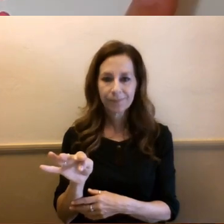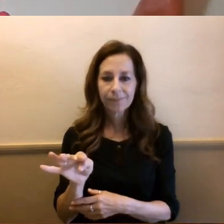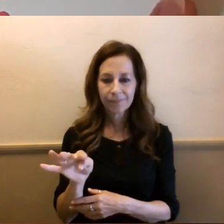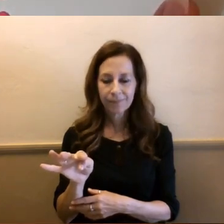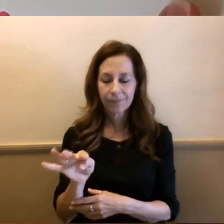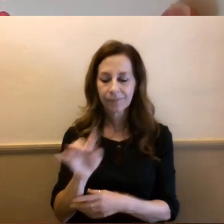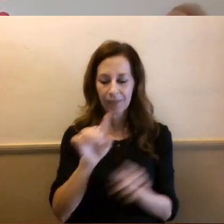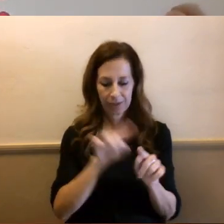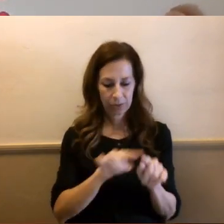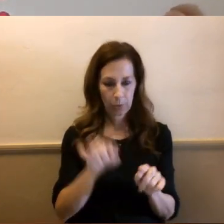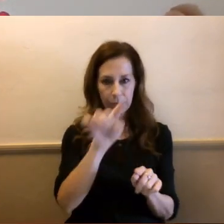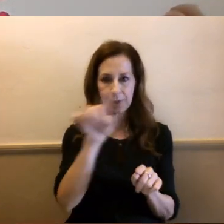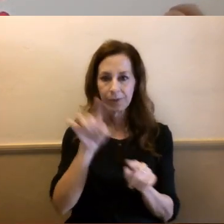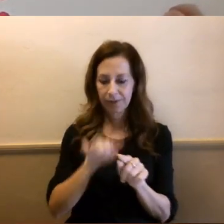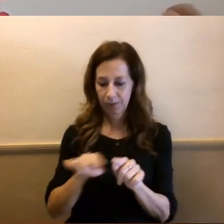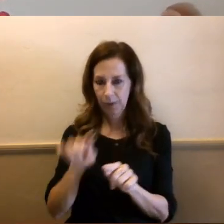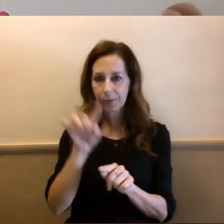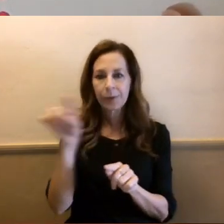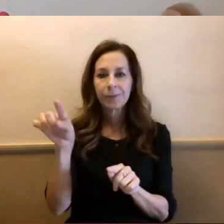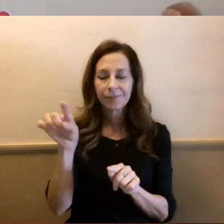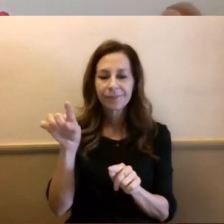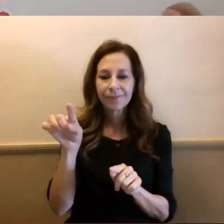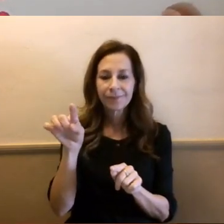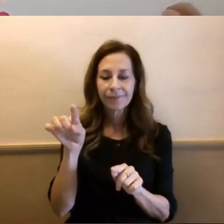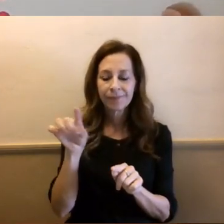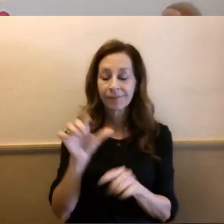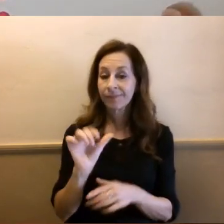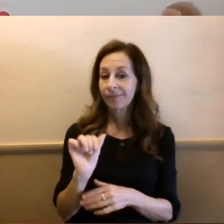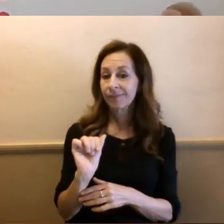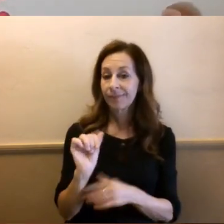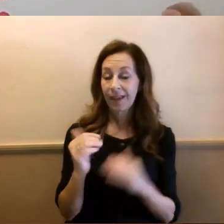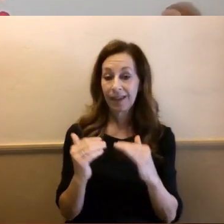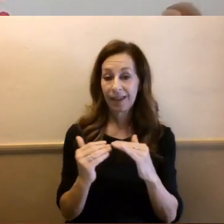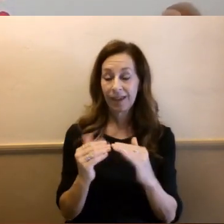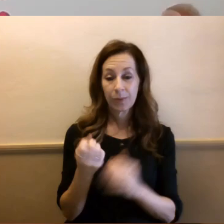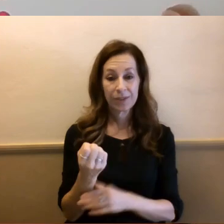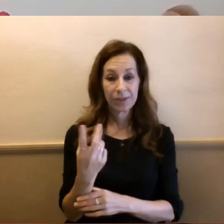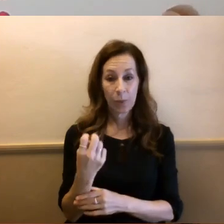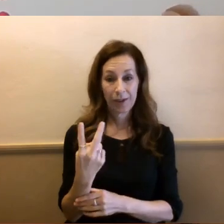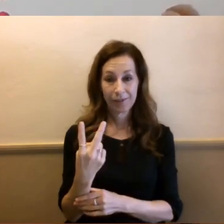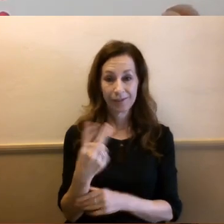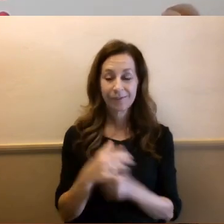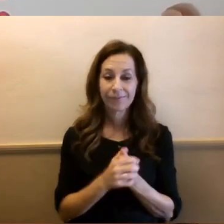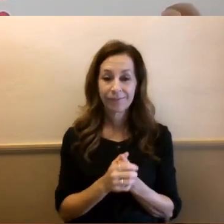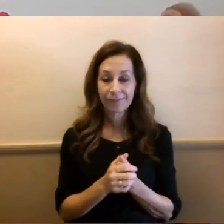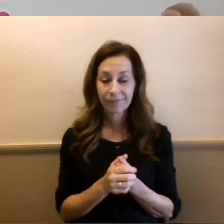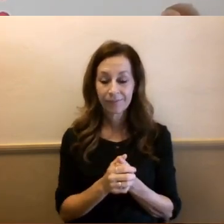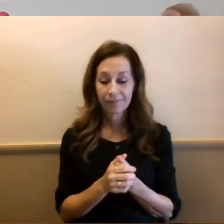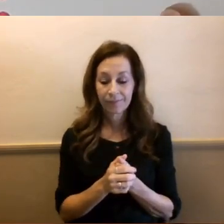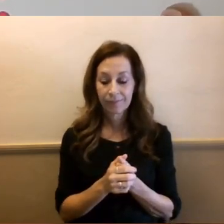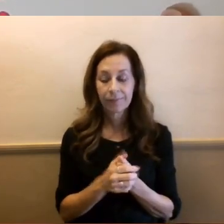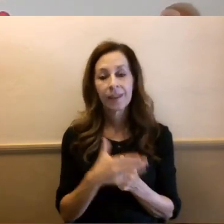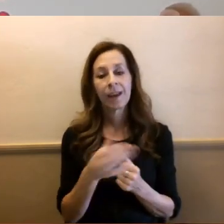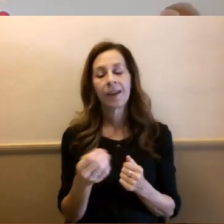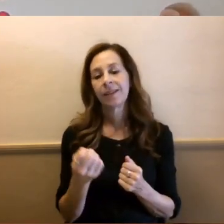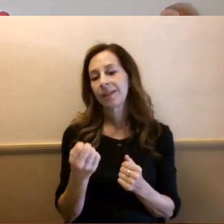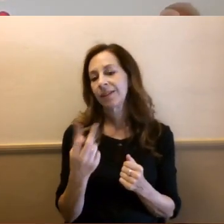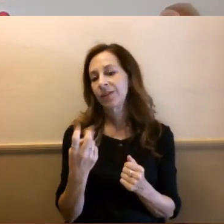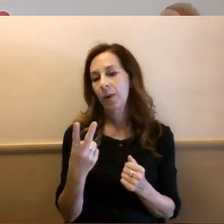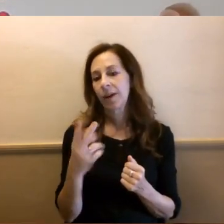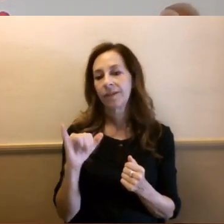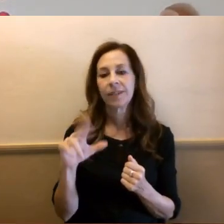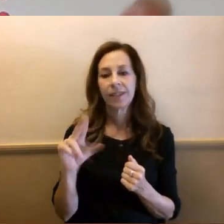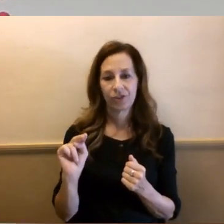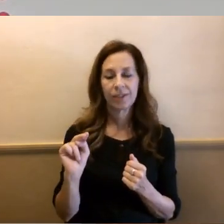144. Square root. A equals 12. So, and